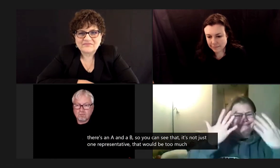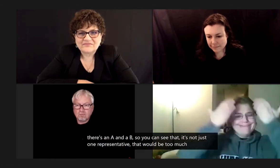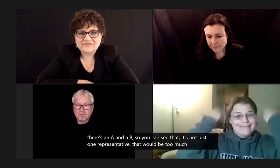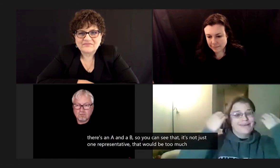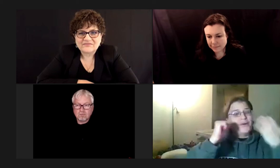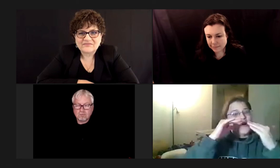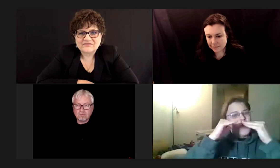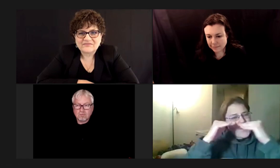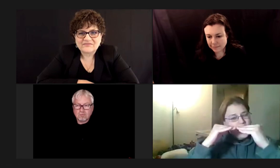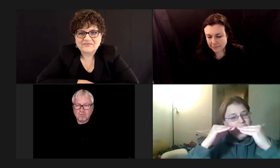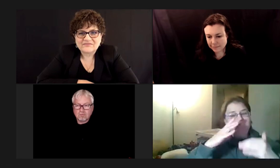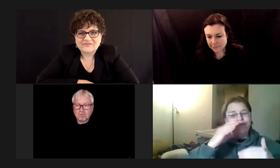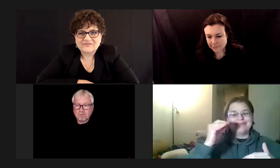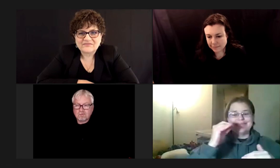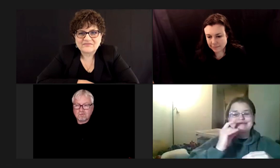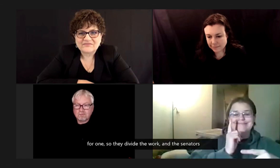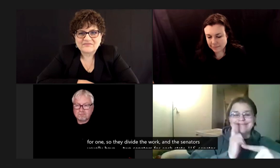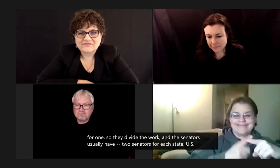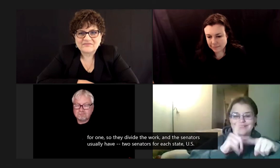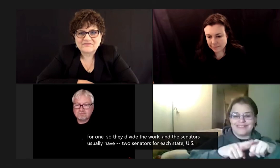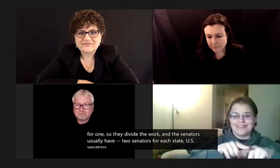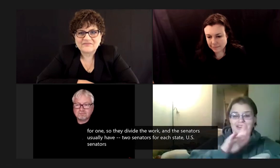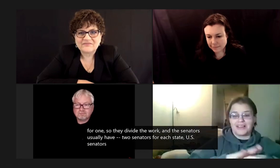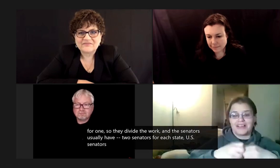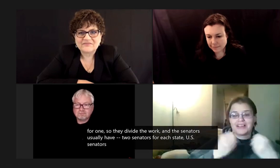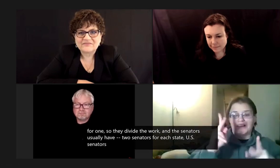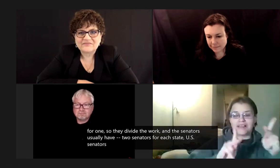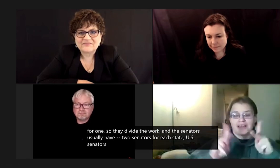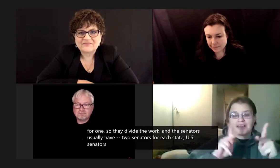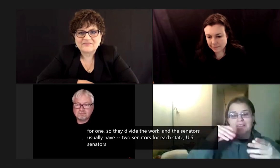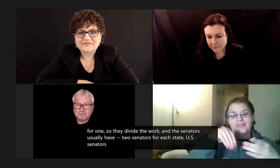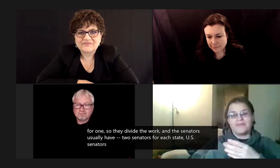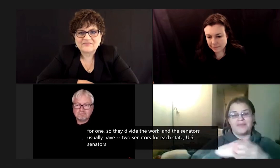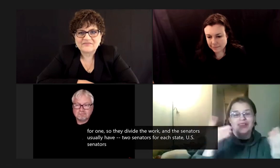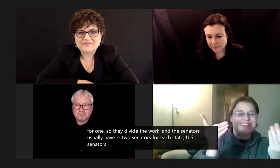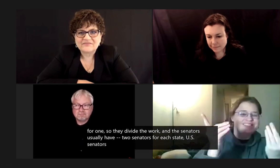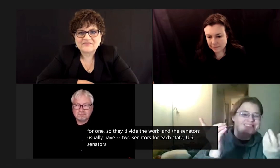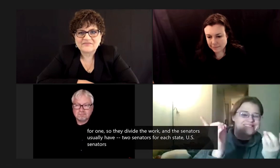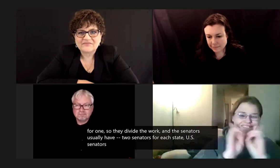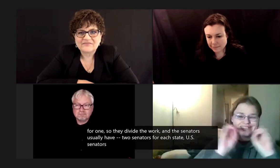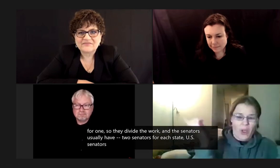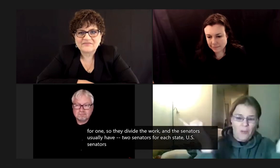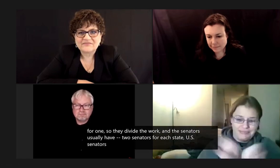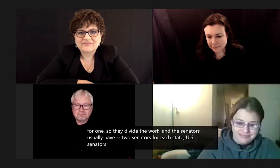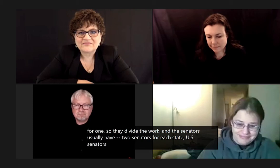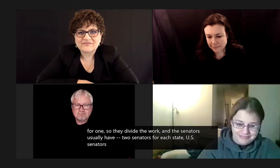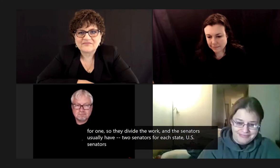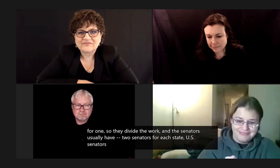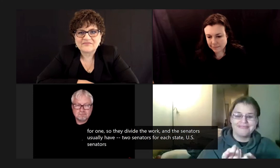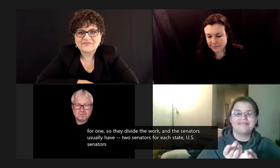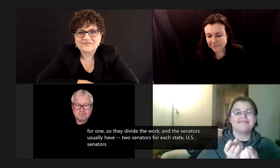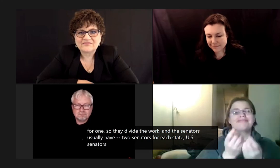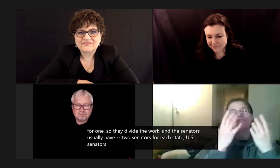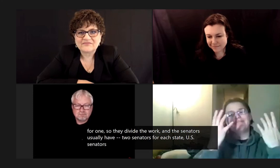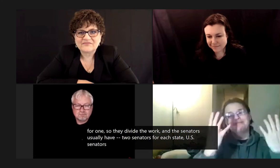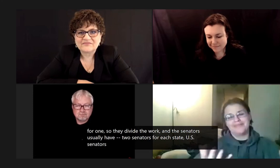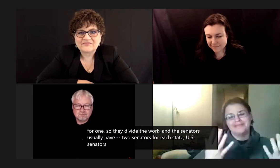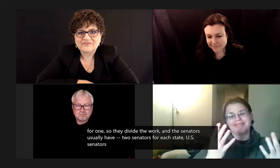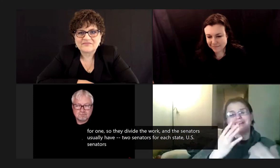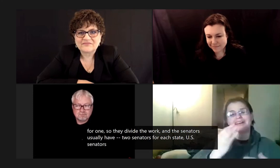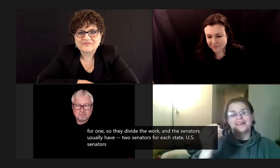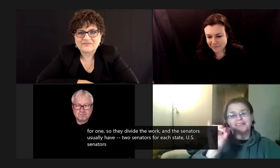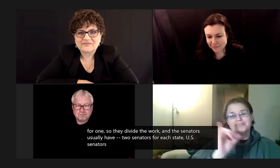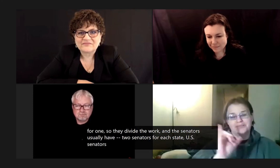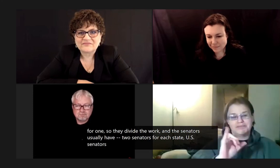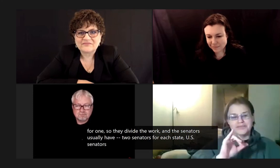it would be too overwhelming for them to deal with everything that's going on at a state level. So they